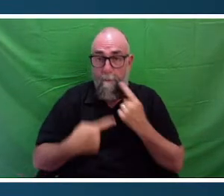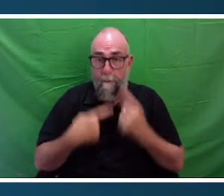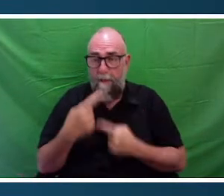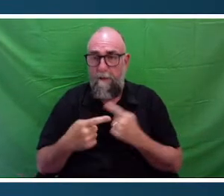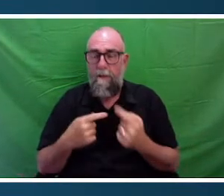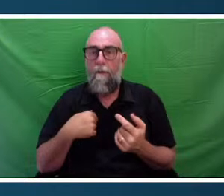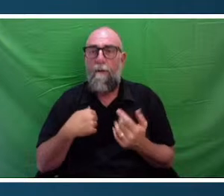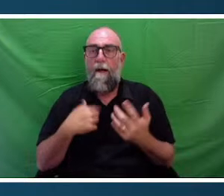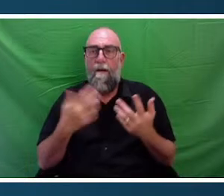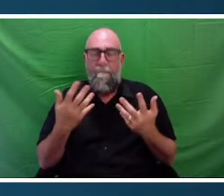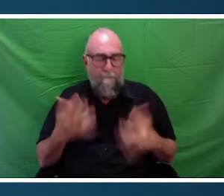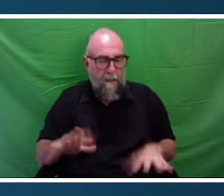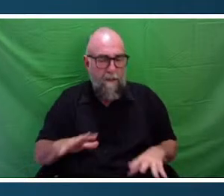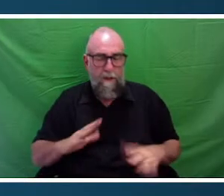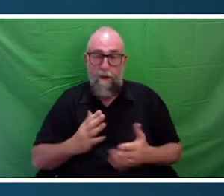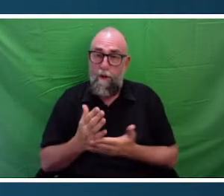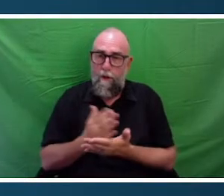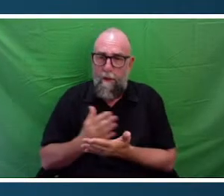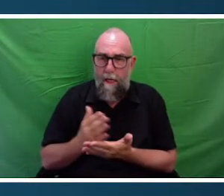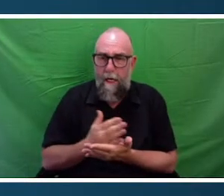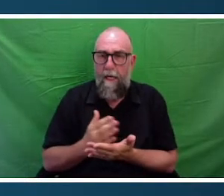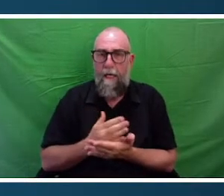peer review, so we are confident with that.